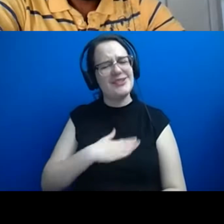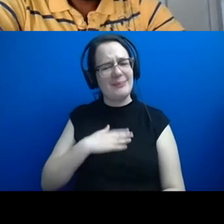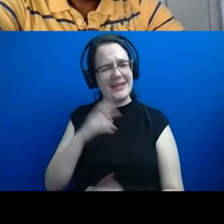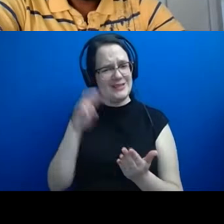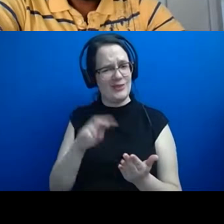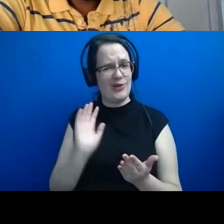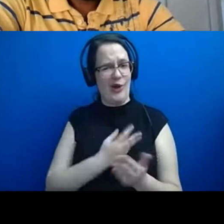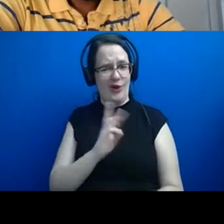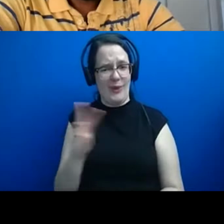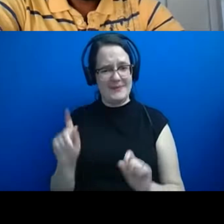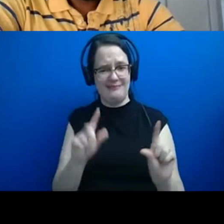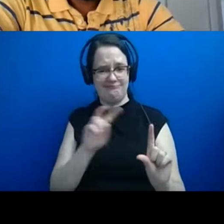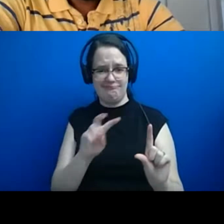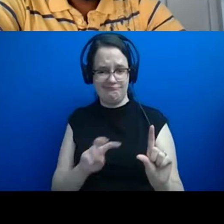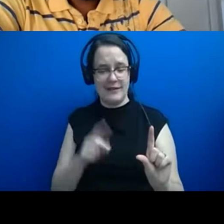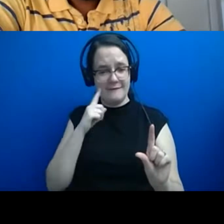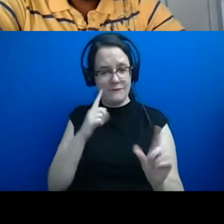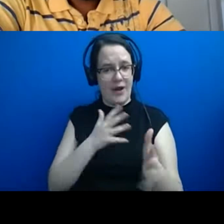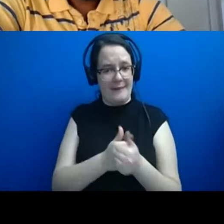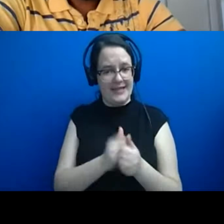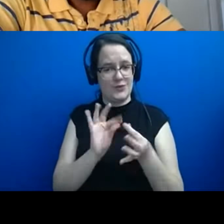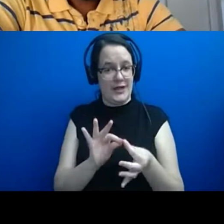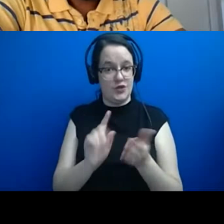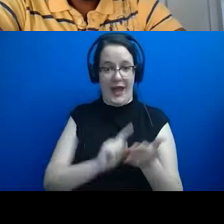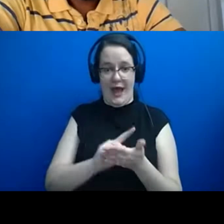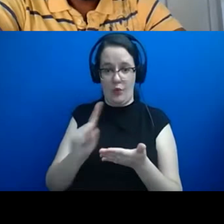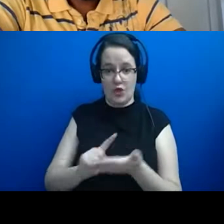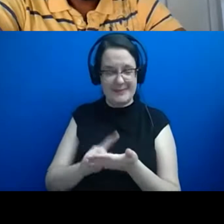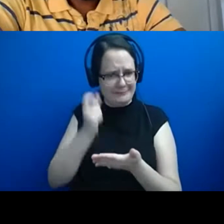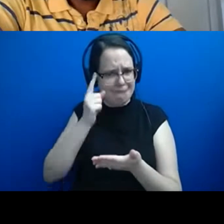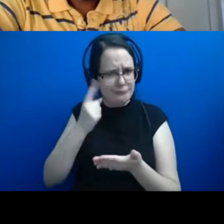website for updates about the hours, but we are open.